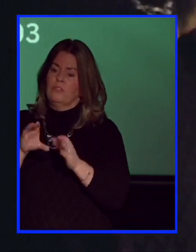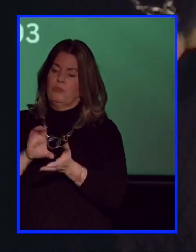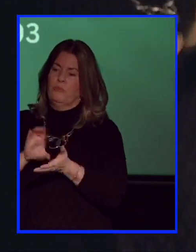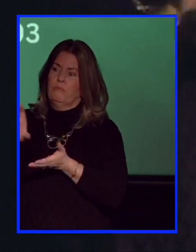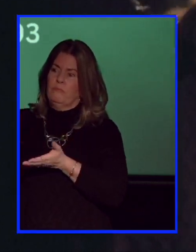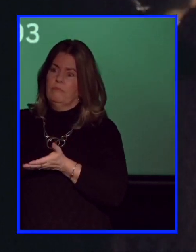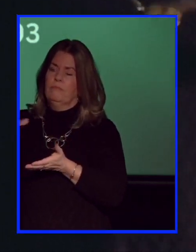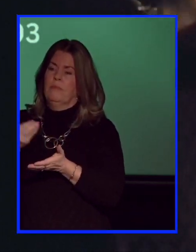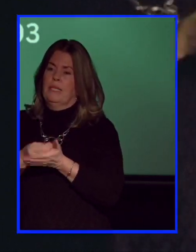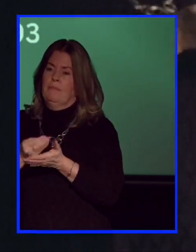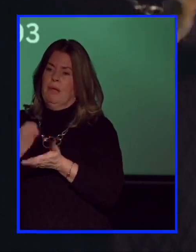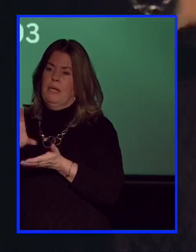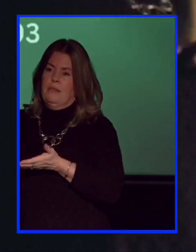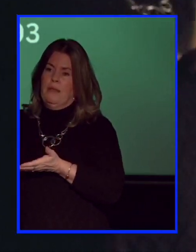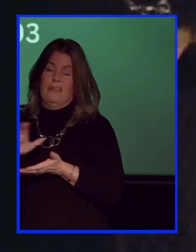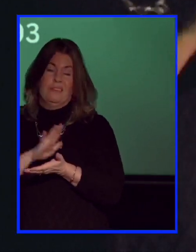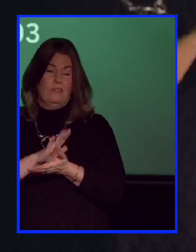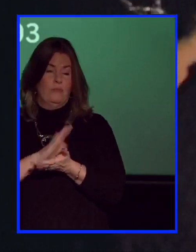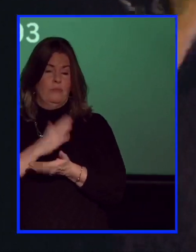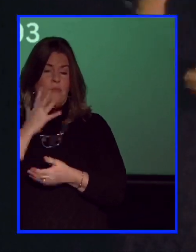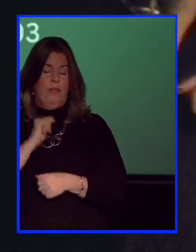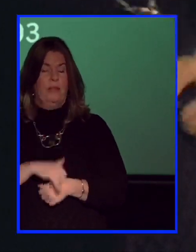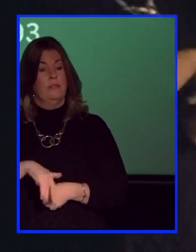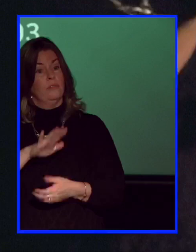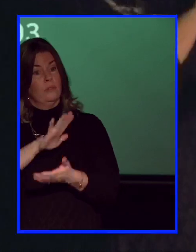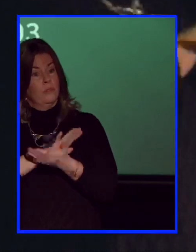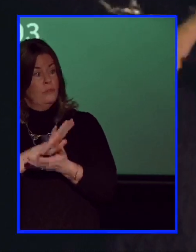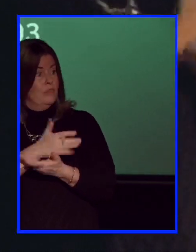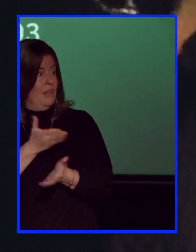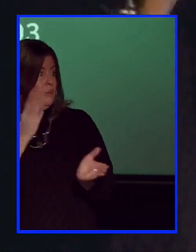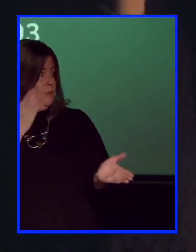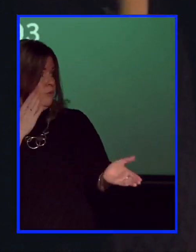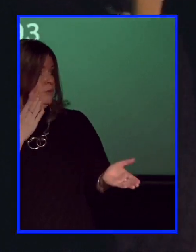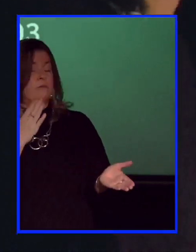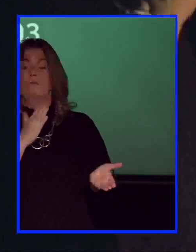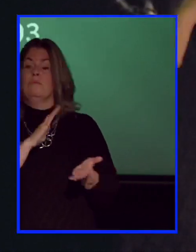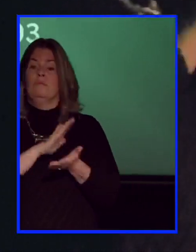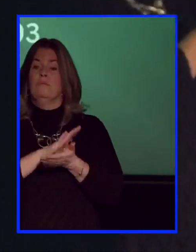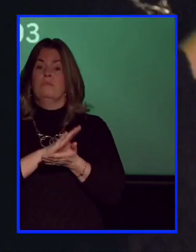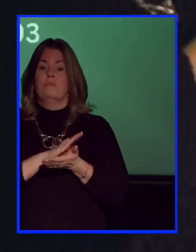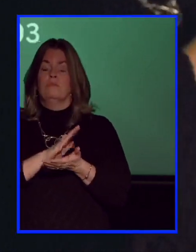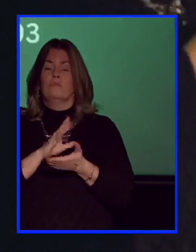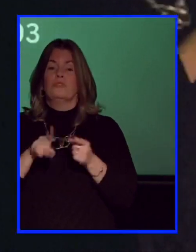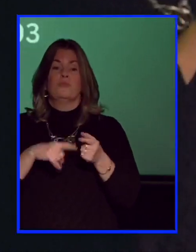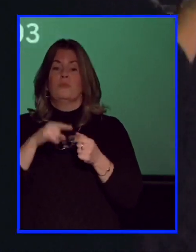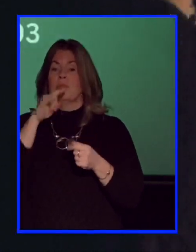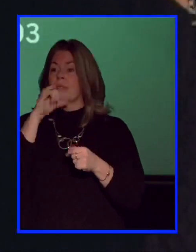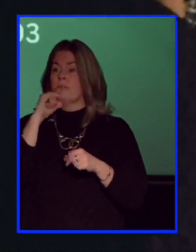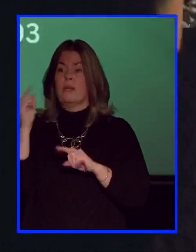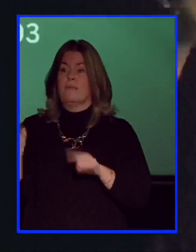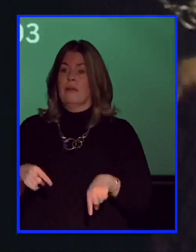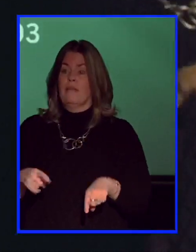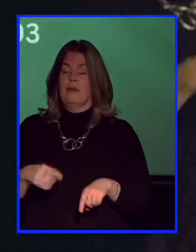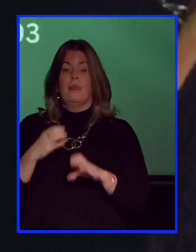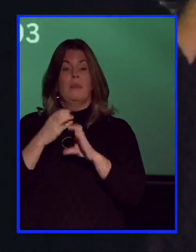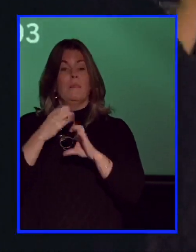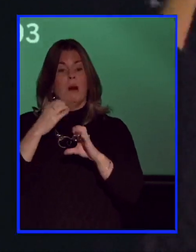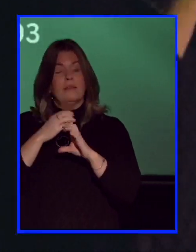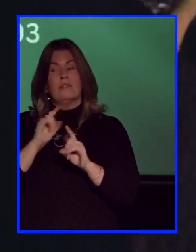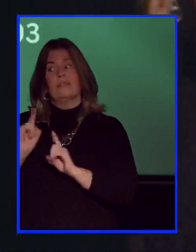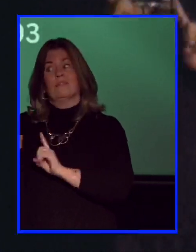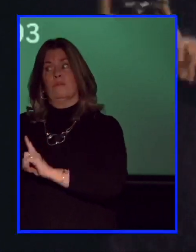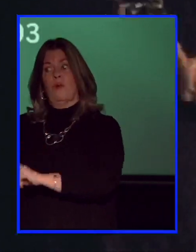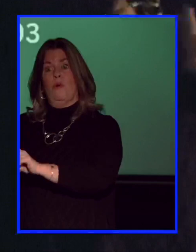an incredible job. You all know this, but our schools, when the kids weren't even coming in, the school buses were driving around the